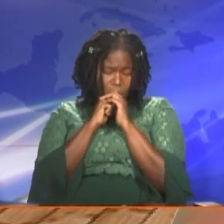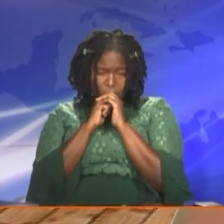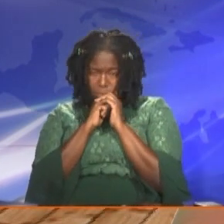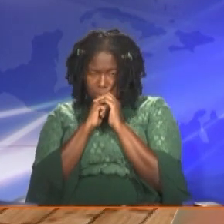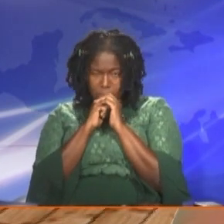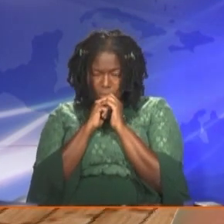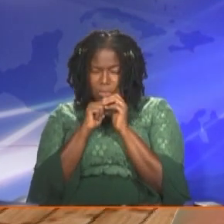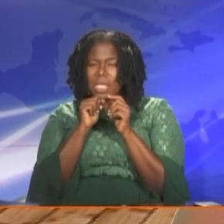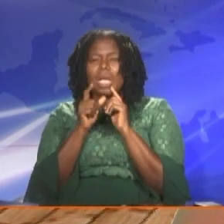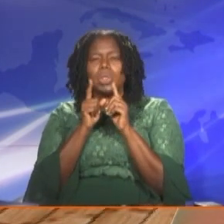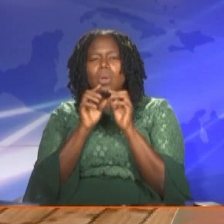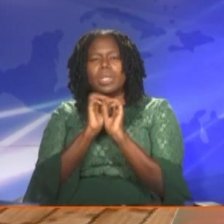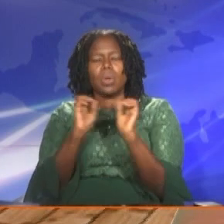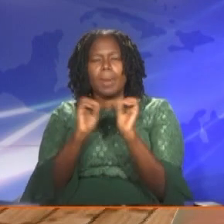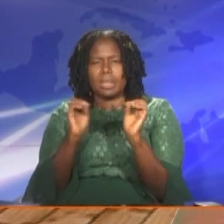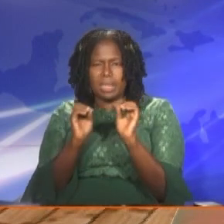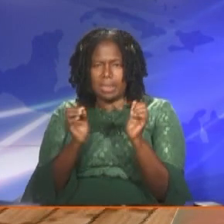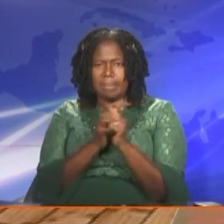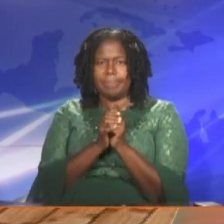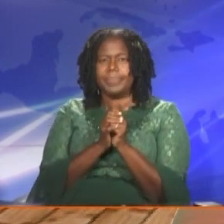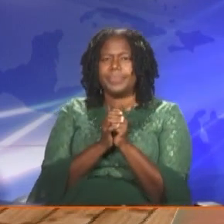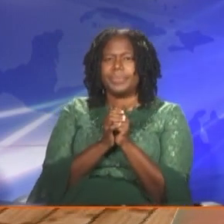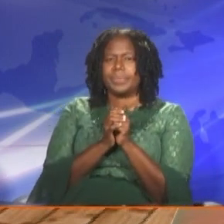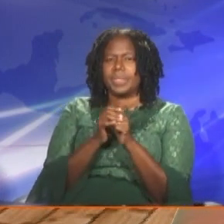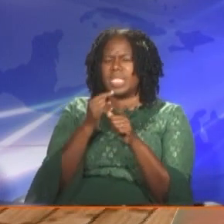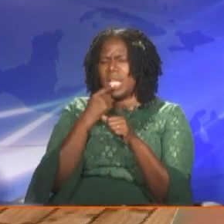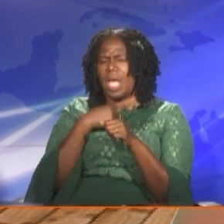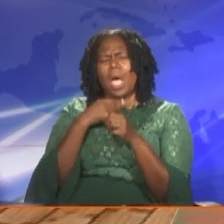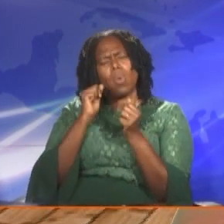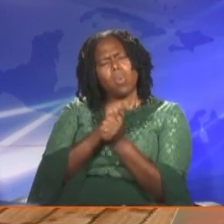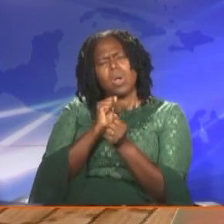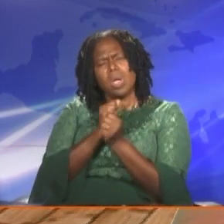innocent. And I mean, I've worked with teachers